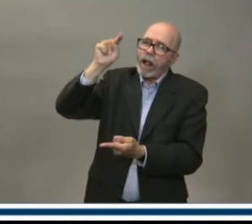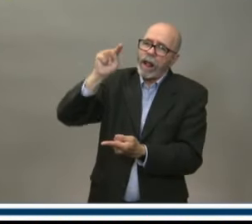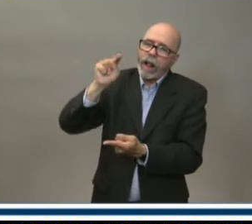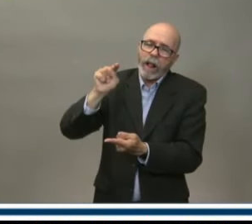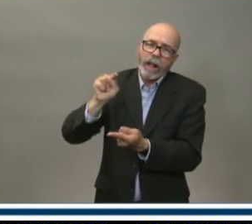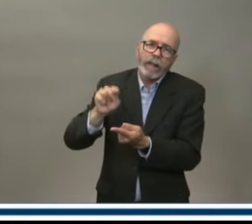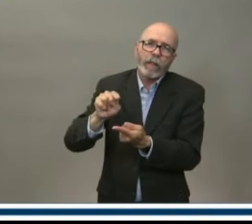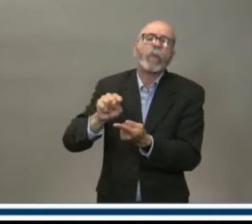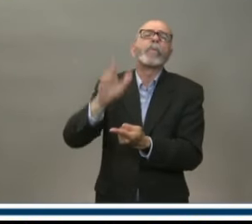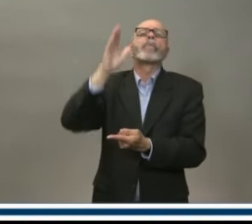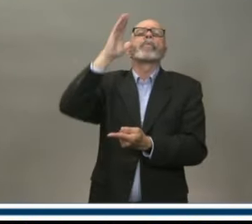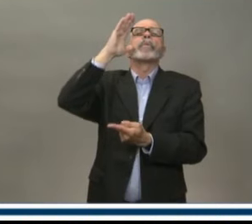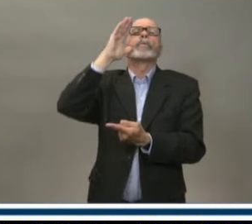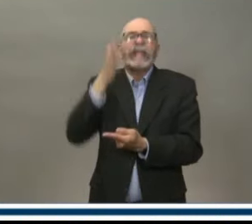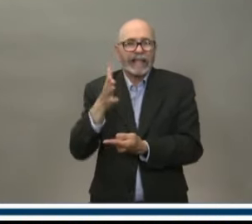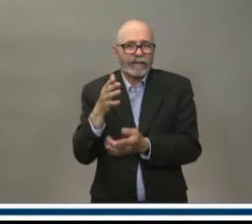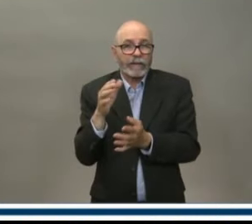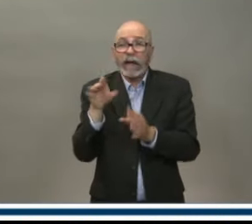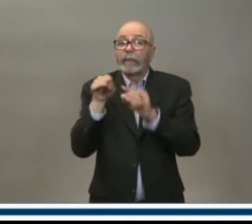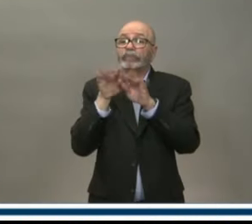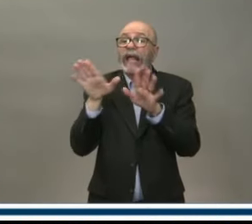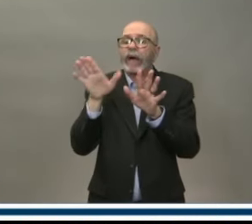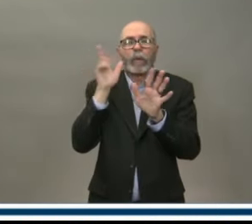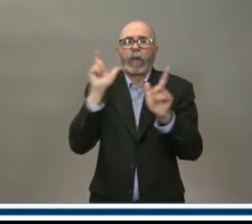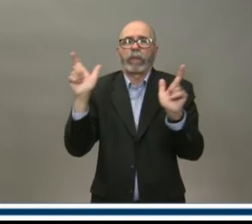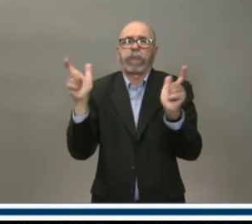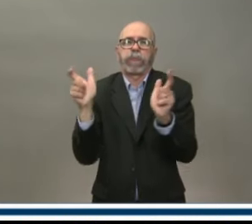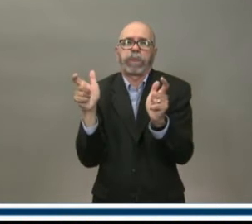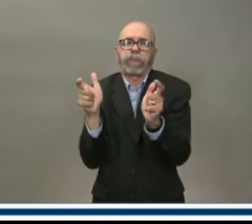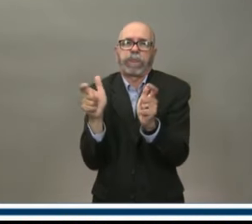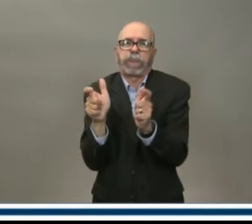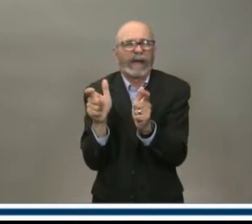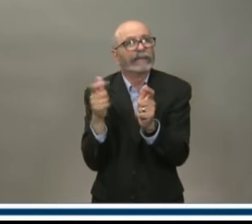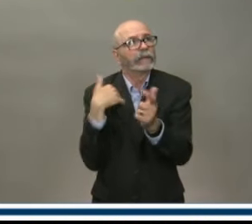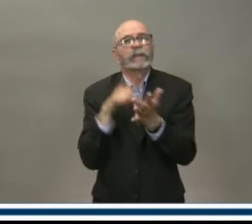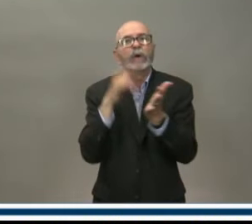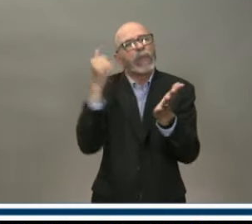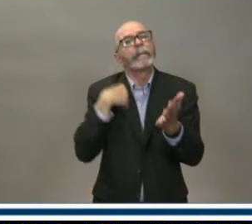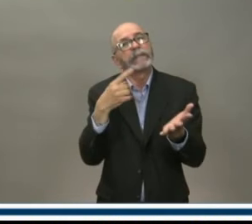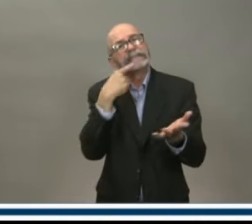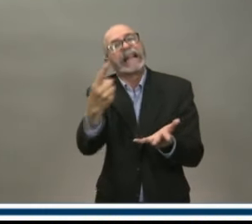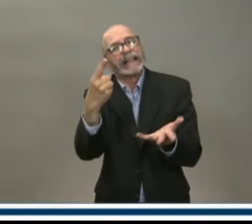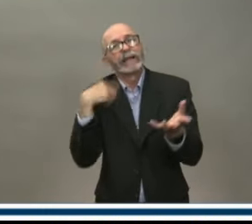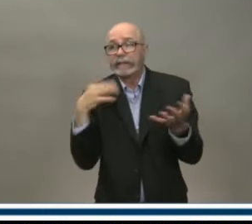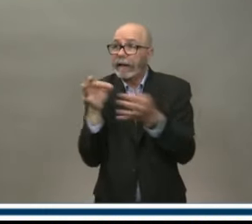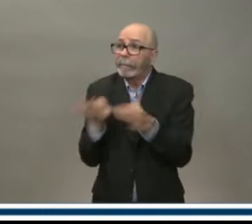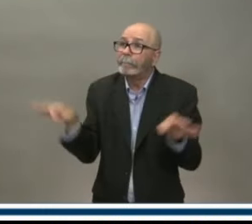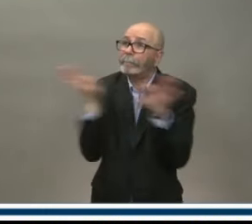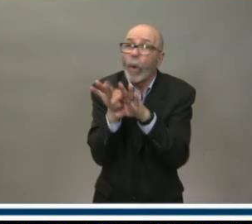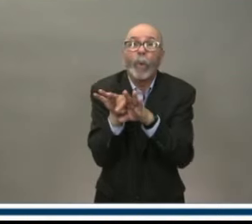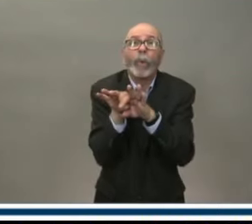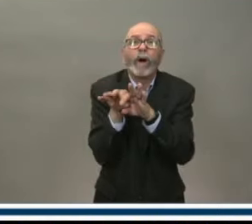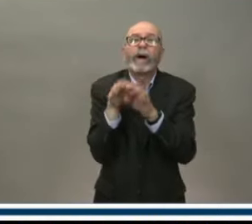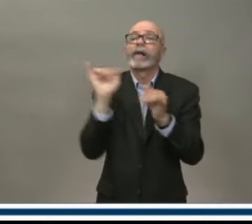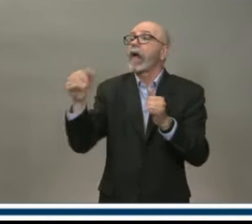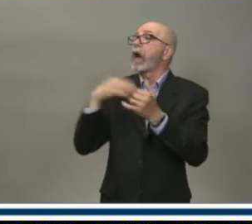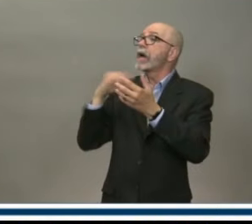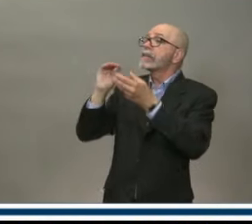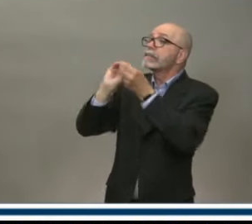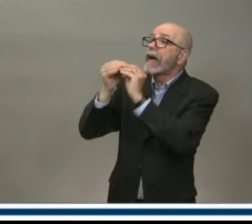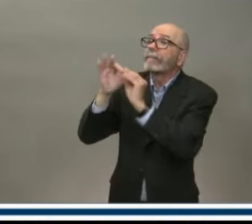communities. And a key piece of why we're doing that is those in our communities and in residences